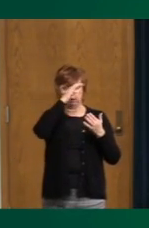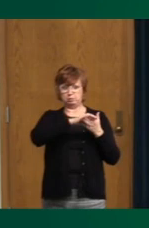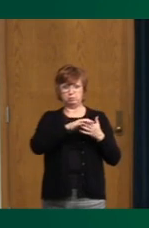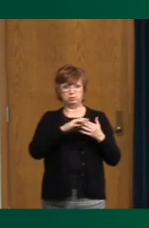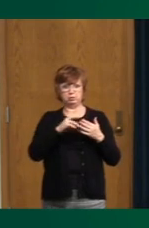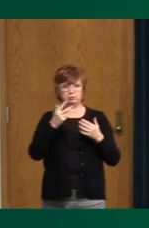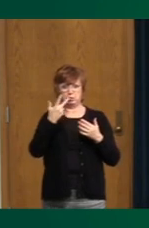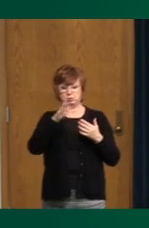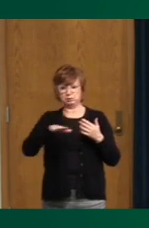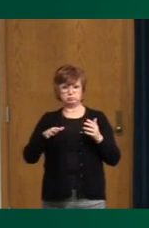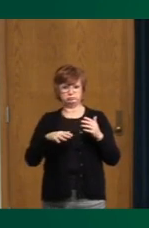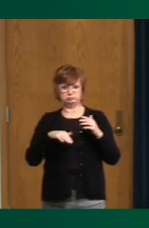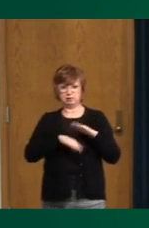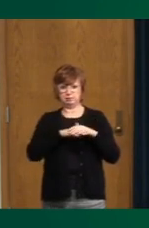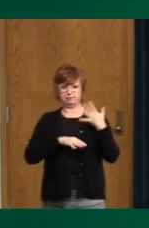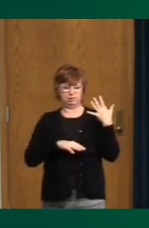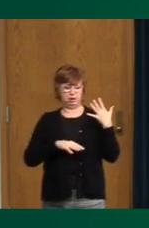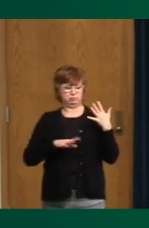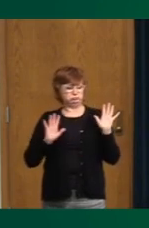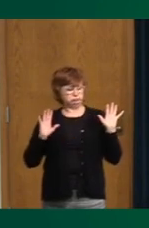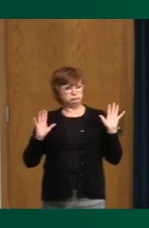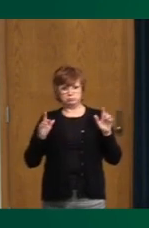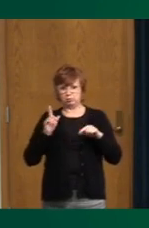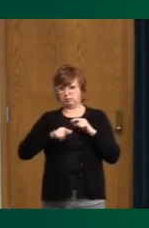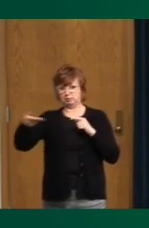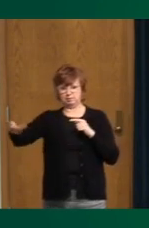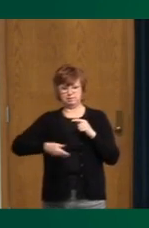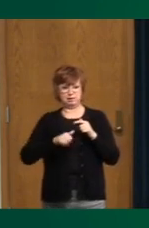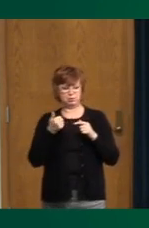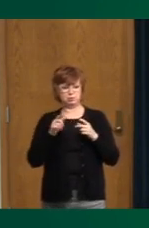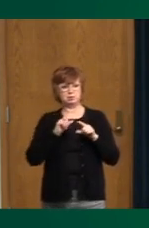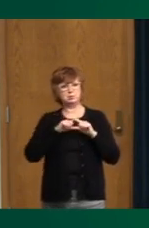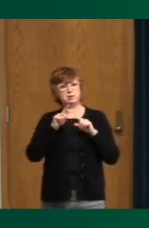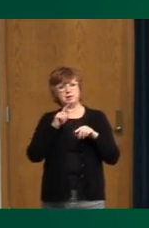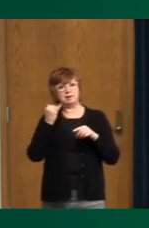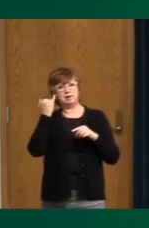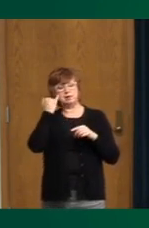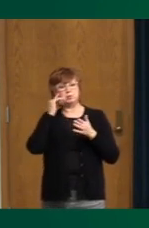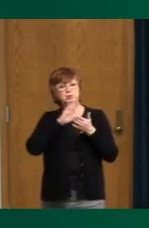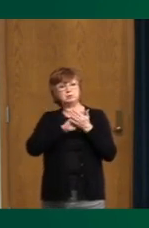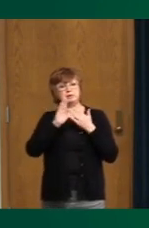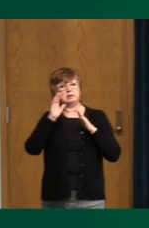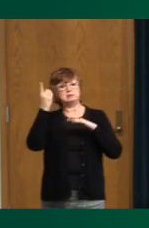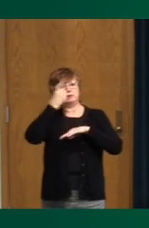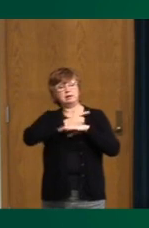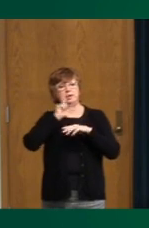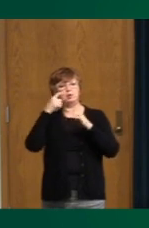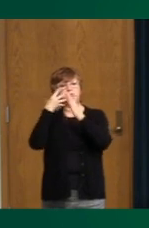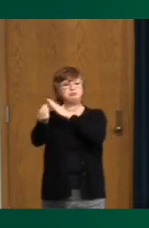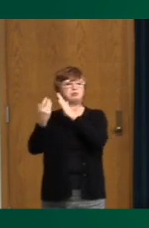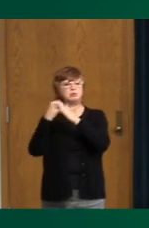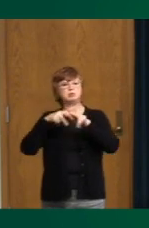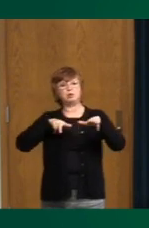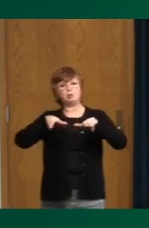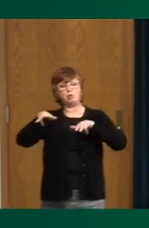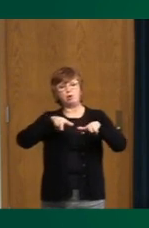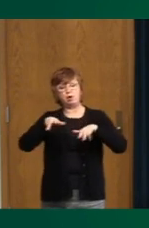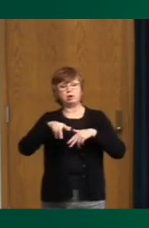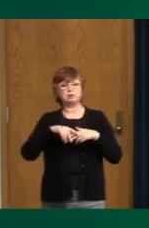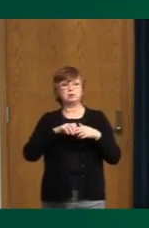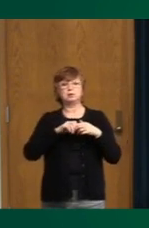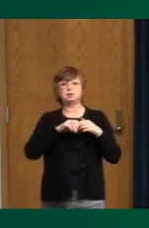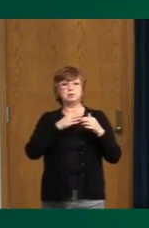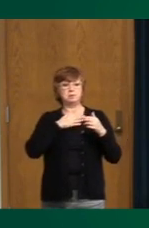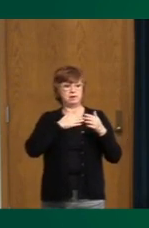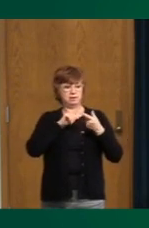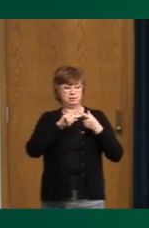virtually. Certainly, when the weather is milder, going for a walk outside and where you can see and meet other friends and family